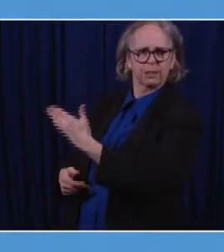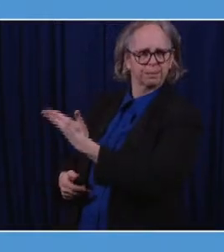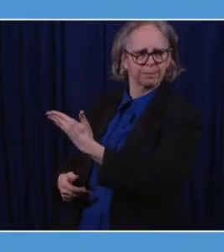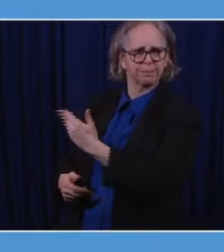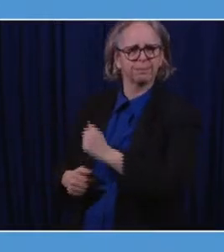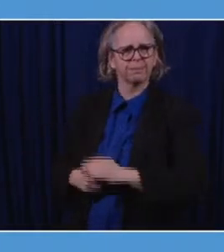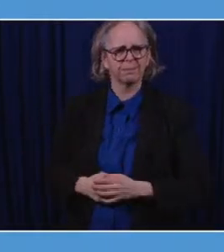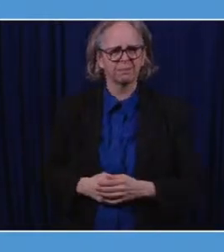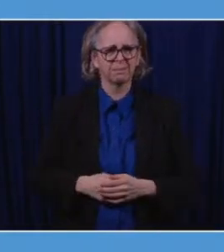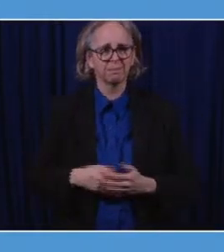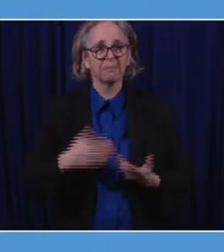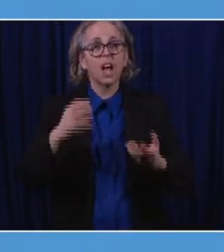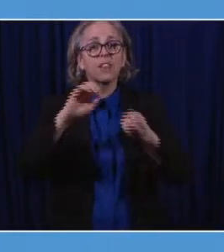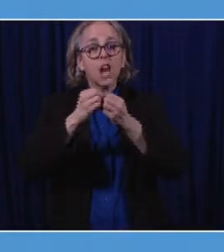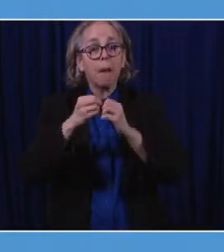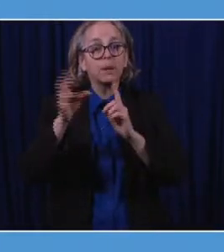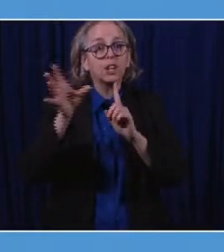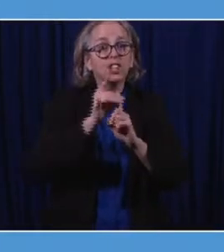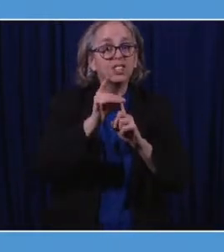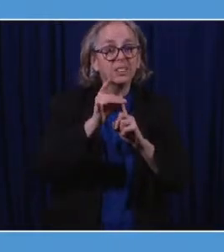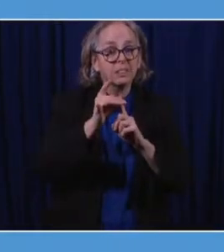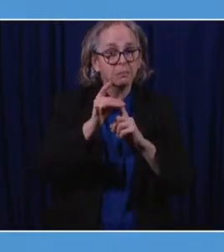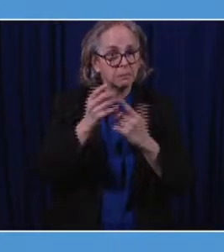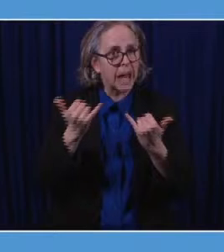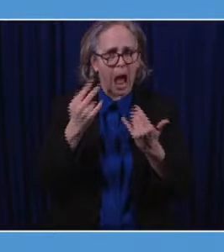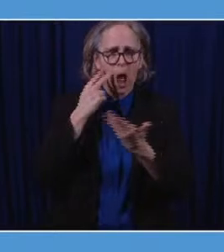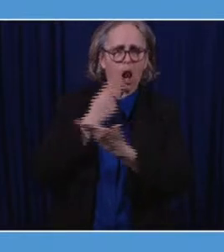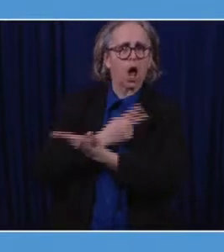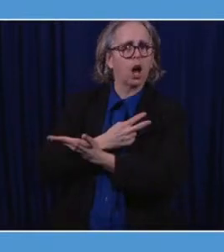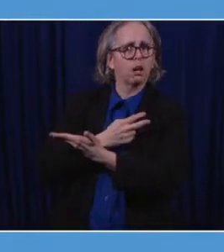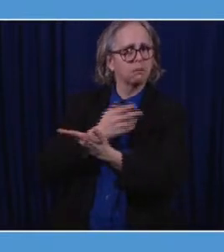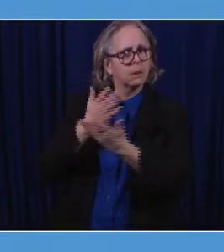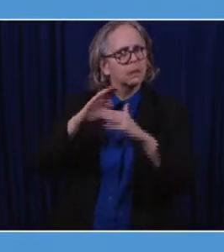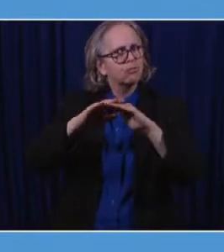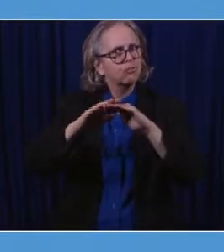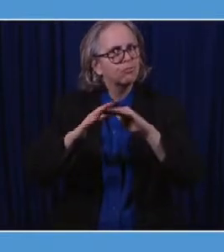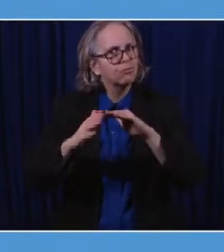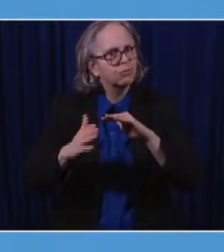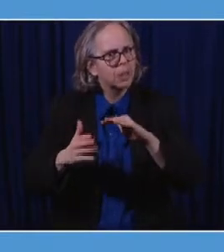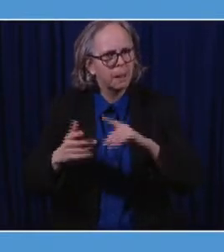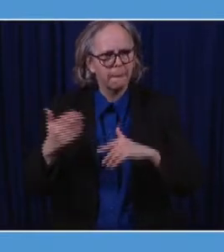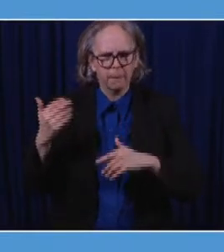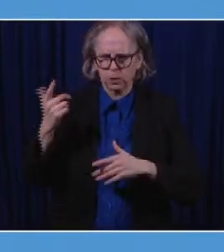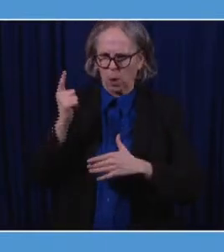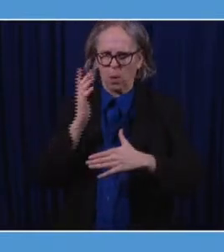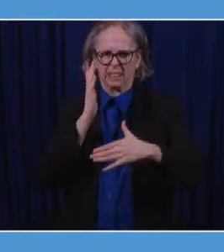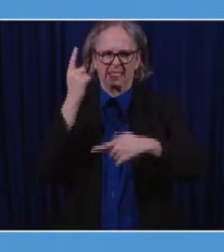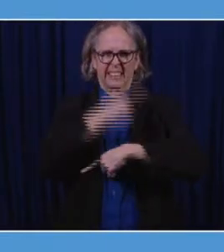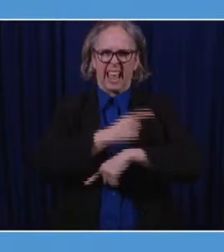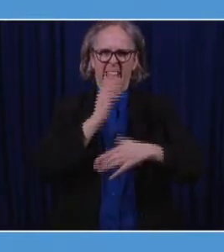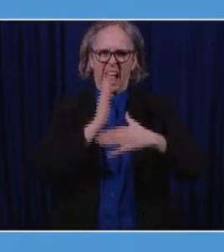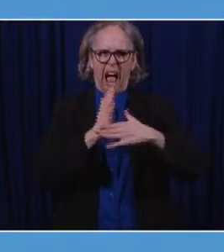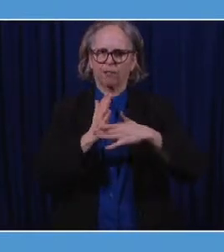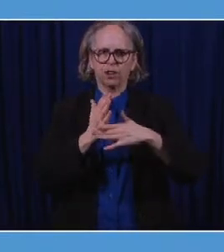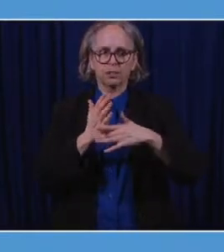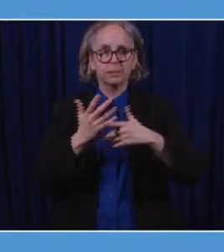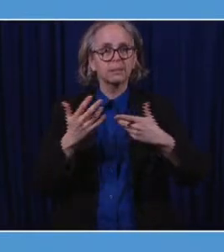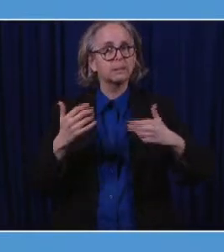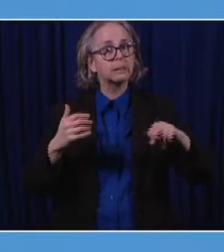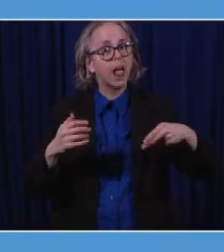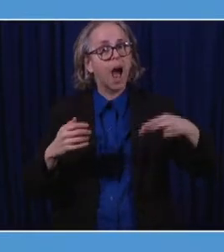Numbers continue to be lower than the 21-day average. 3,200 today, new